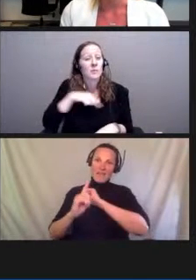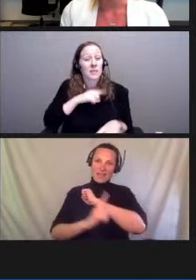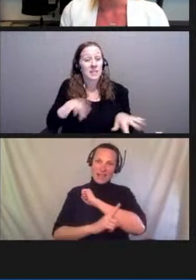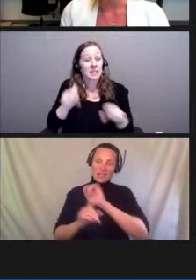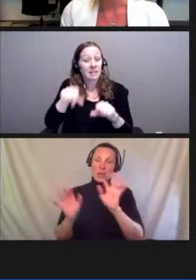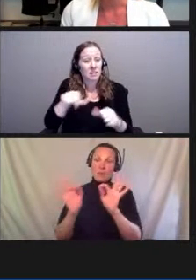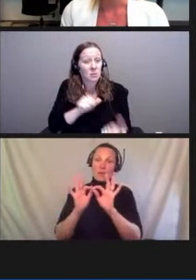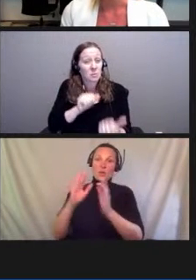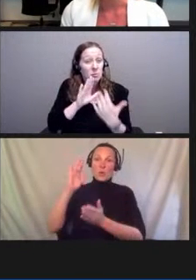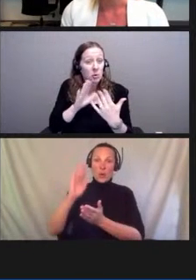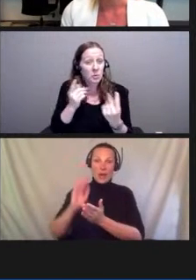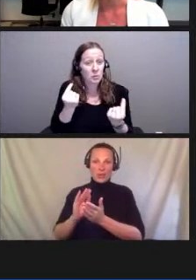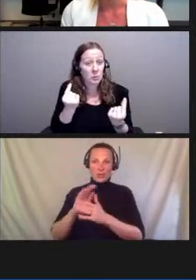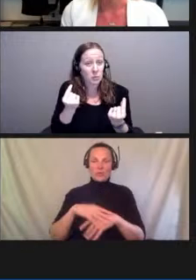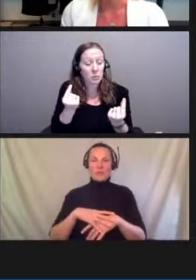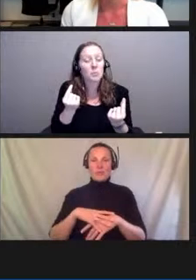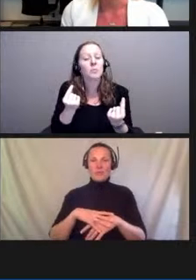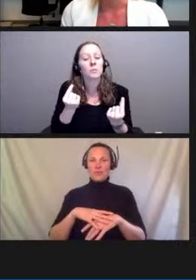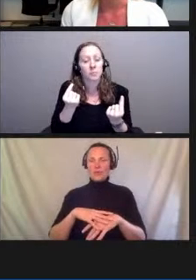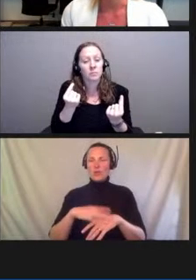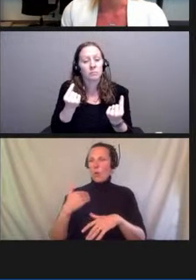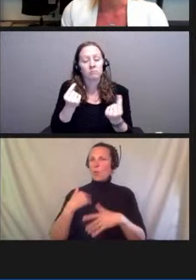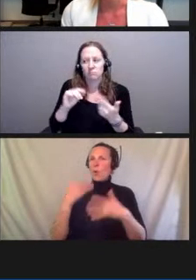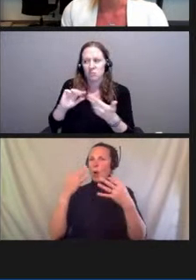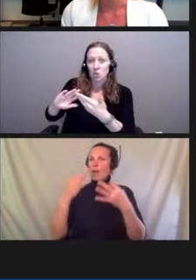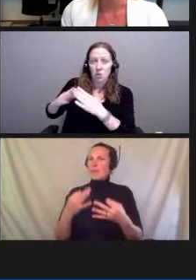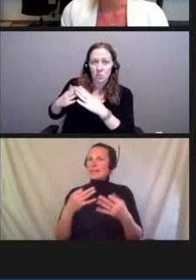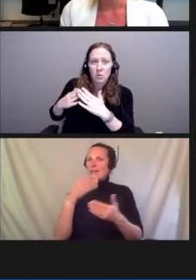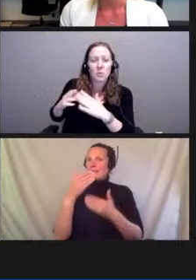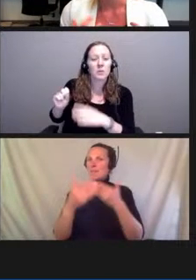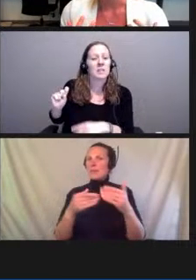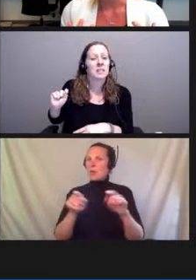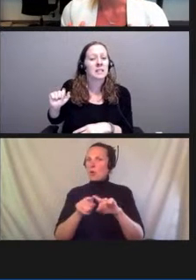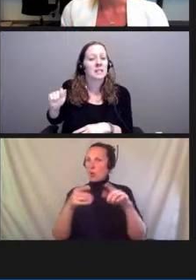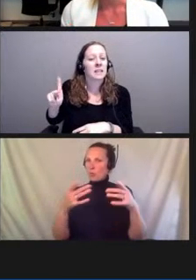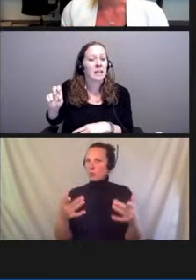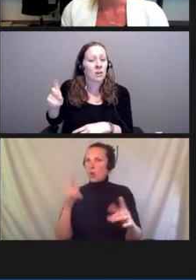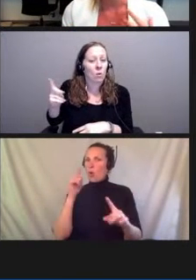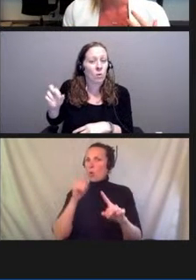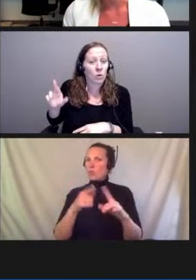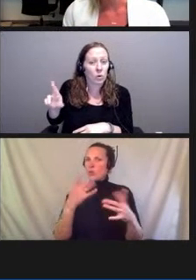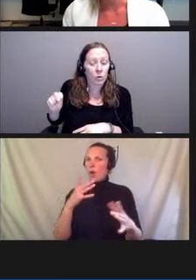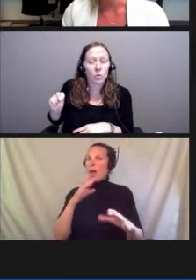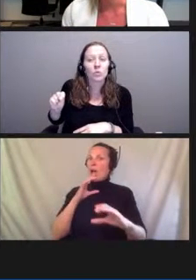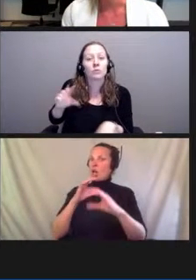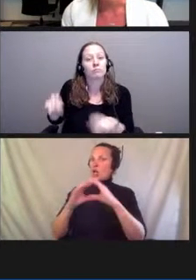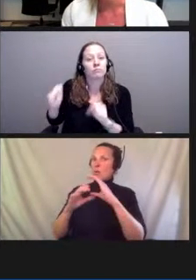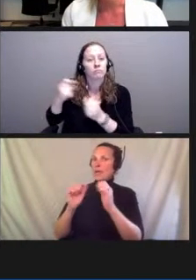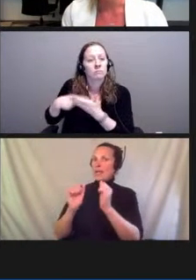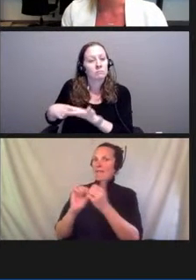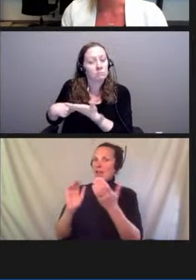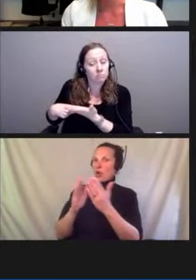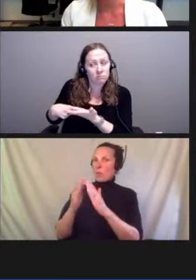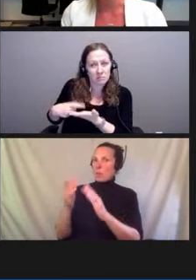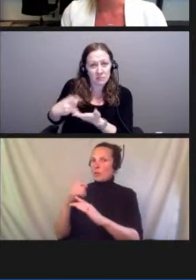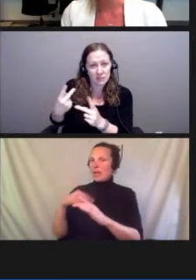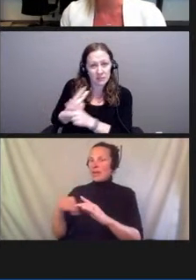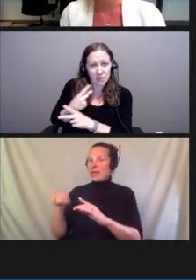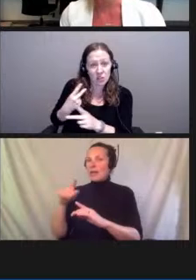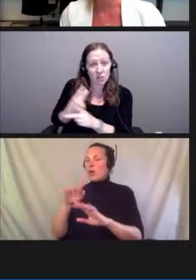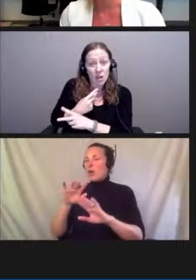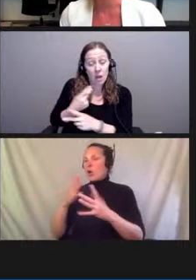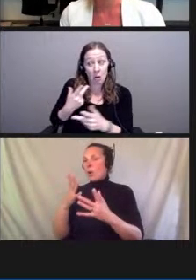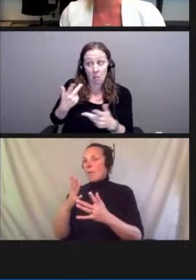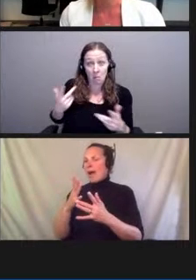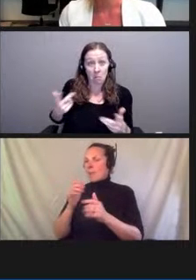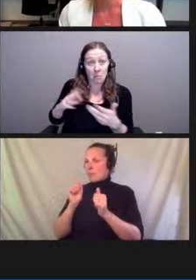to help facilitate conversations with the community and stakeholders to help gauge how far and how fast we collectively want to move